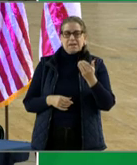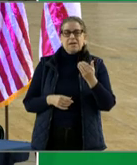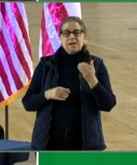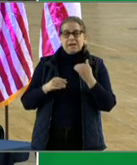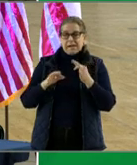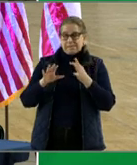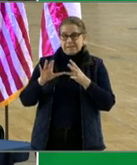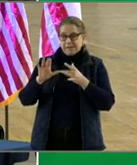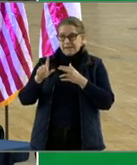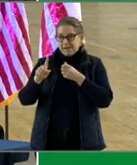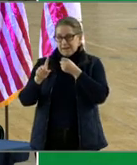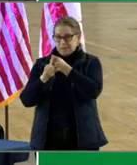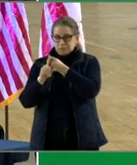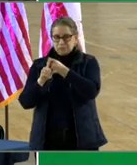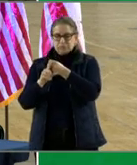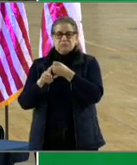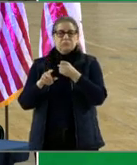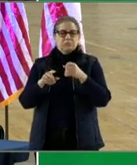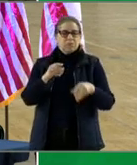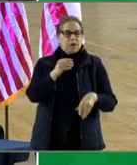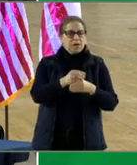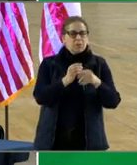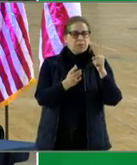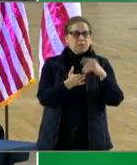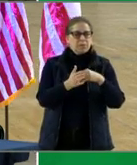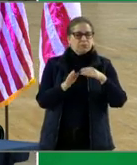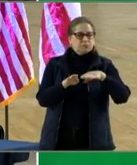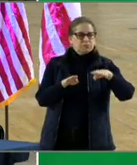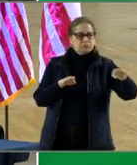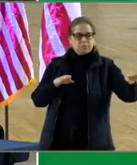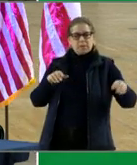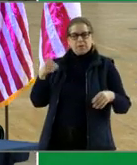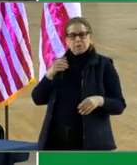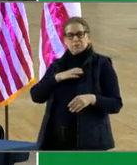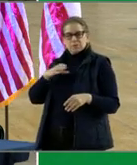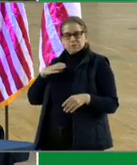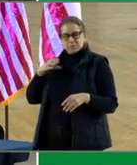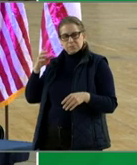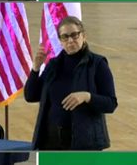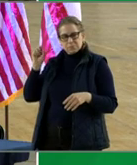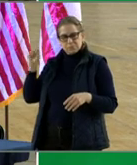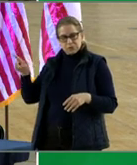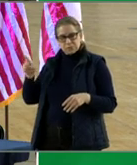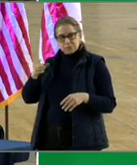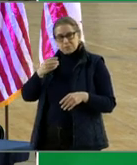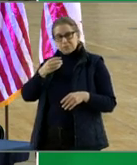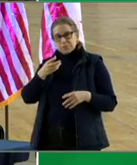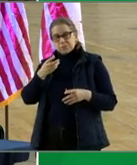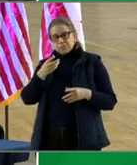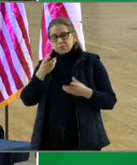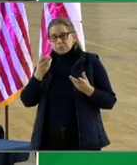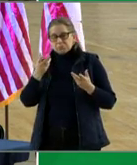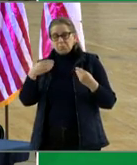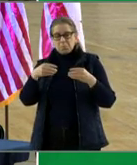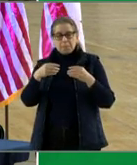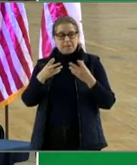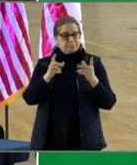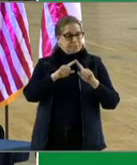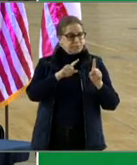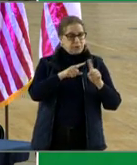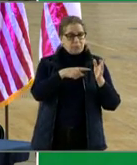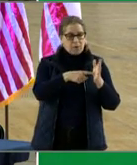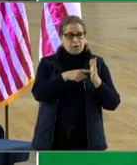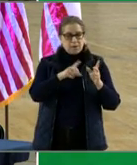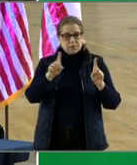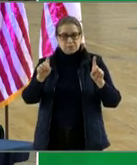Councilmember Allen asked about grocery stores. No matter which model we use, one consistency is that the